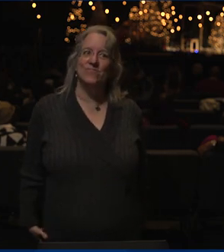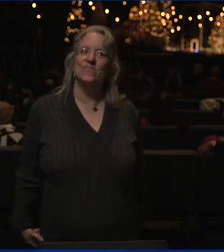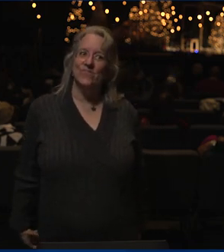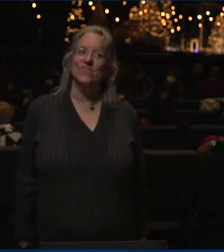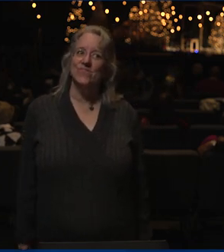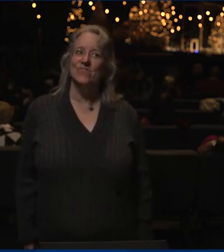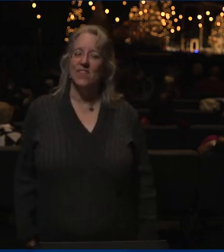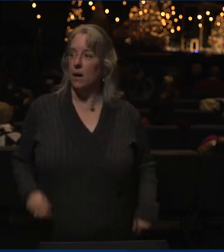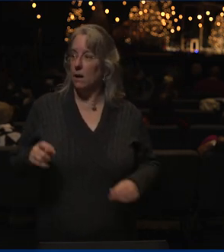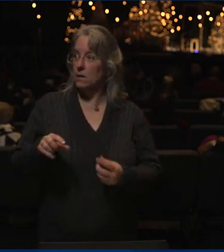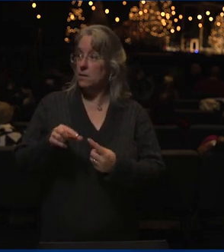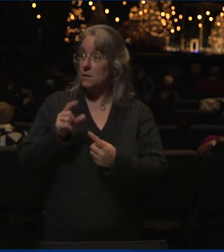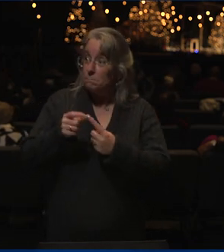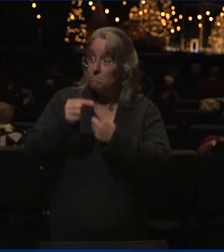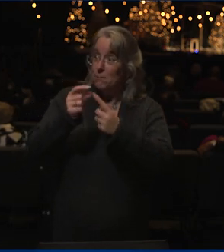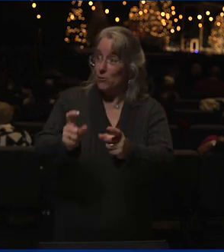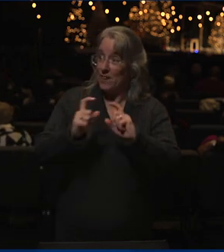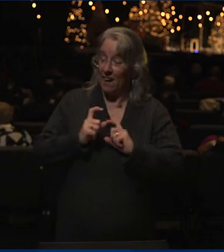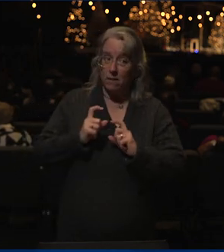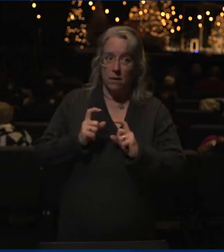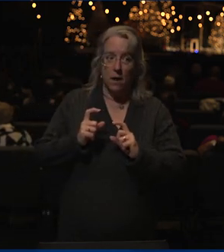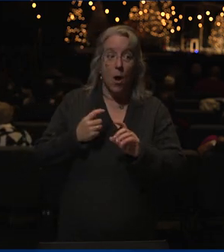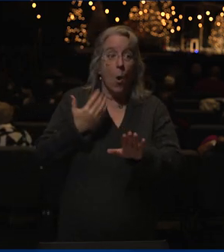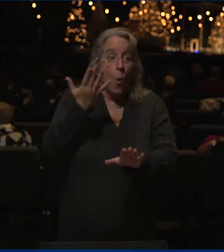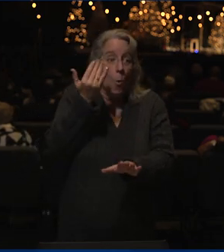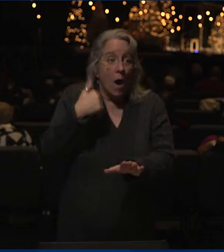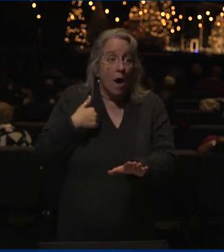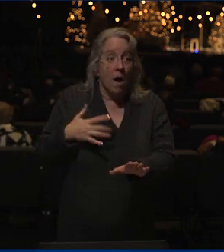Now, here is why I think that is wonderful.